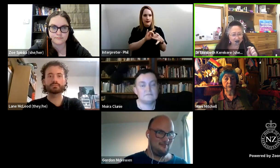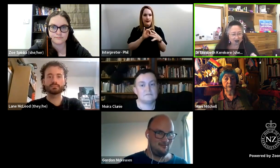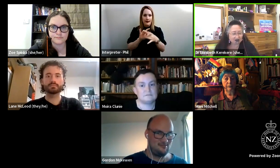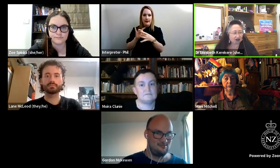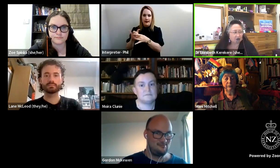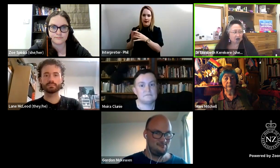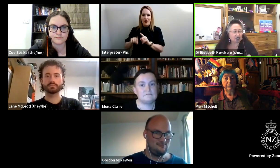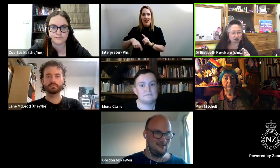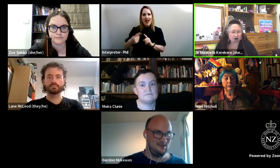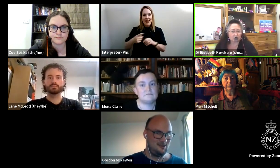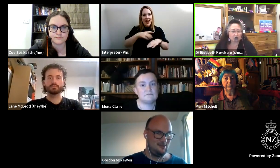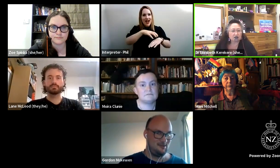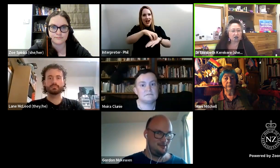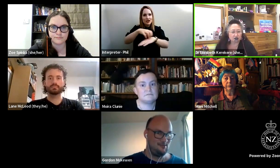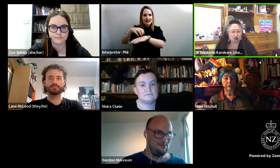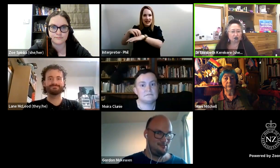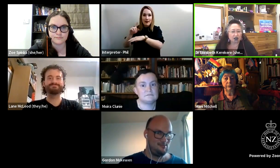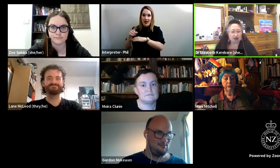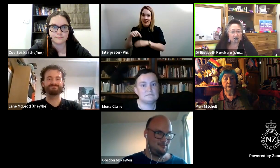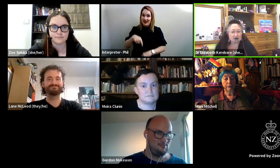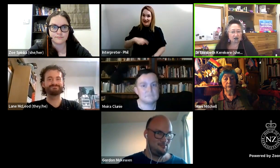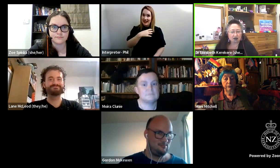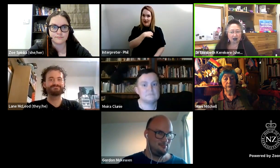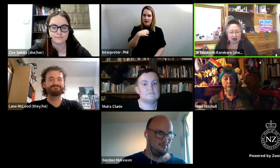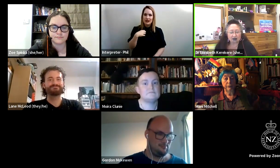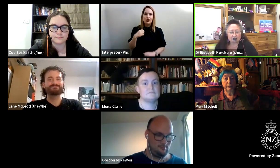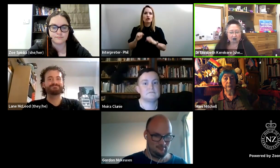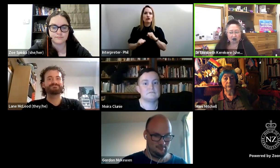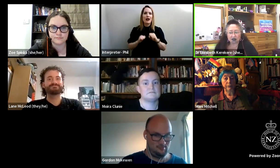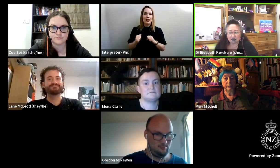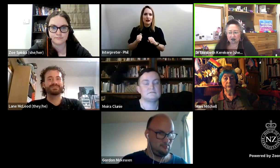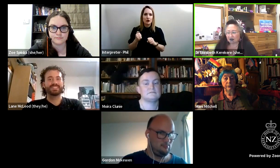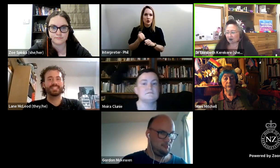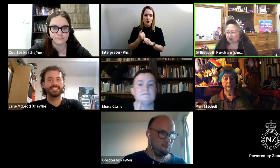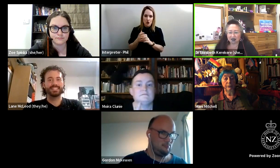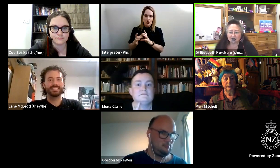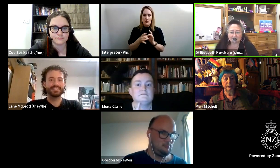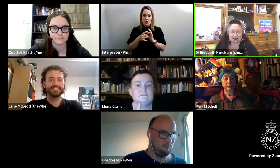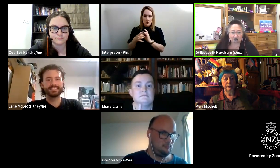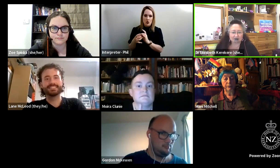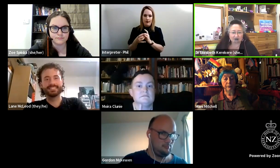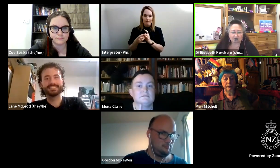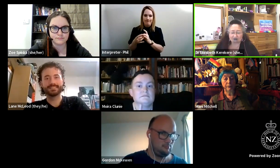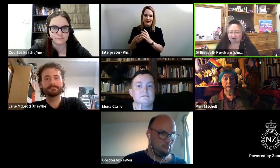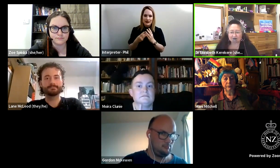but this government struggles to do that. And I'm very, yeah, it's